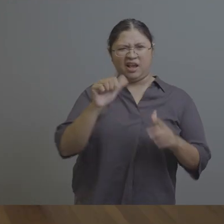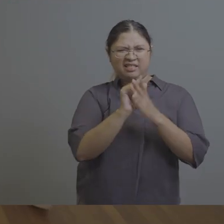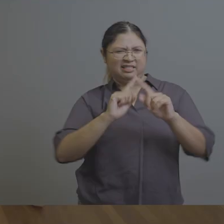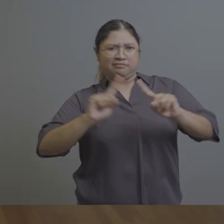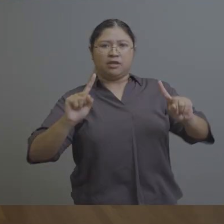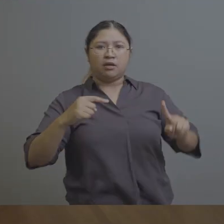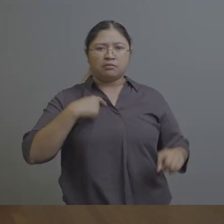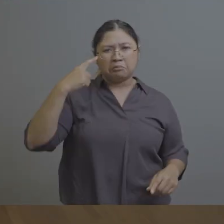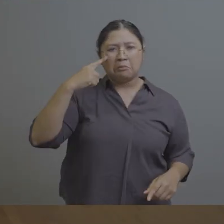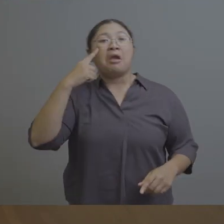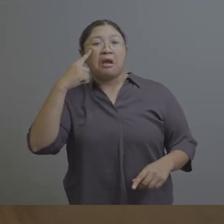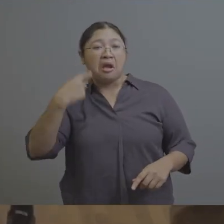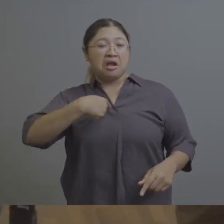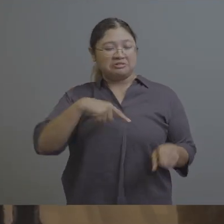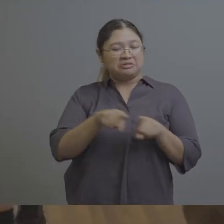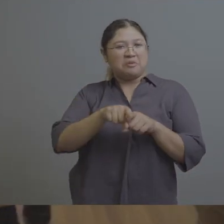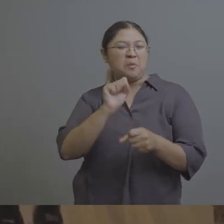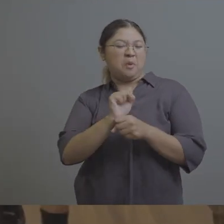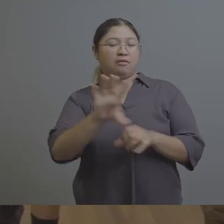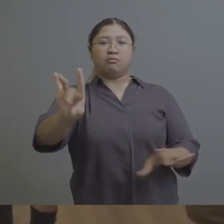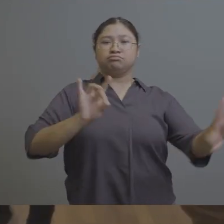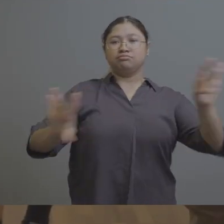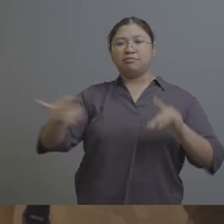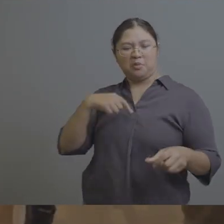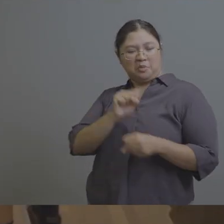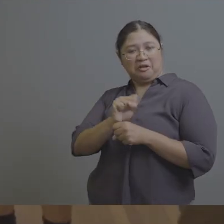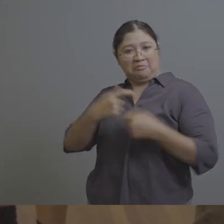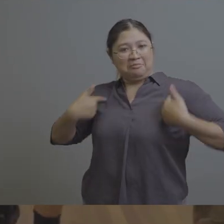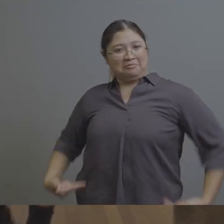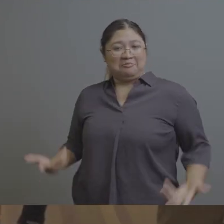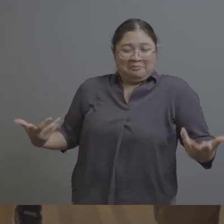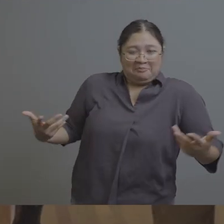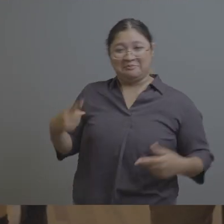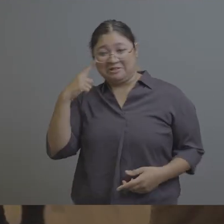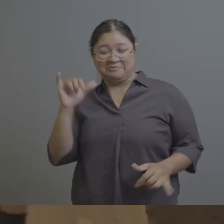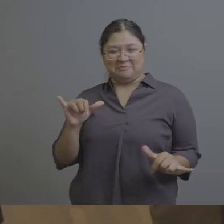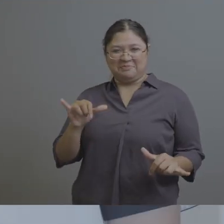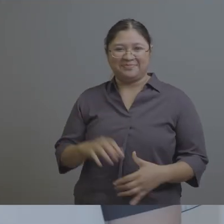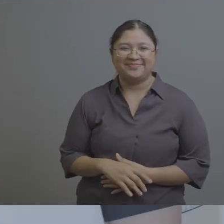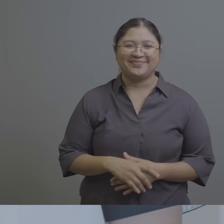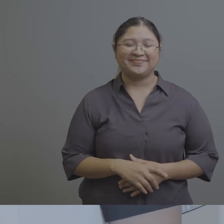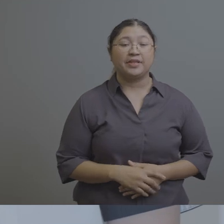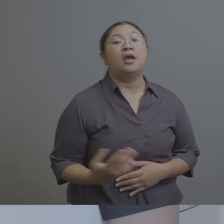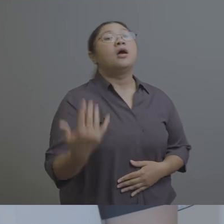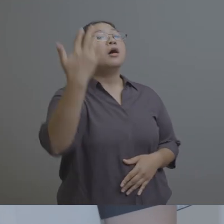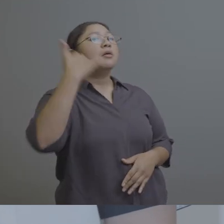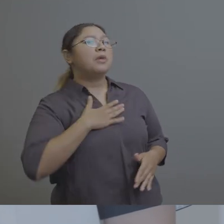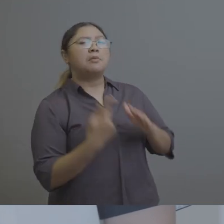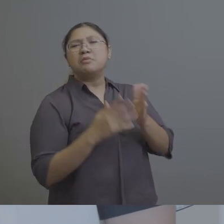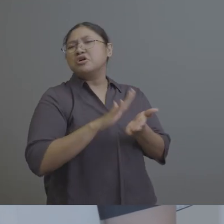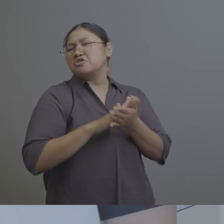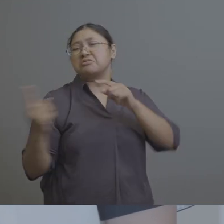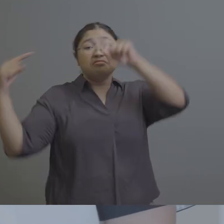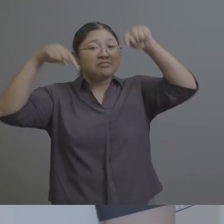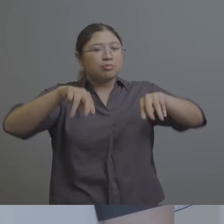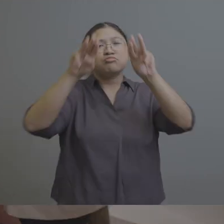take the time to think about what they mean, almost like a curator thinking about both the art and the audience. When I think back to my primary school